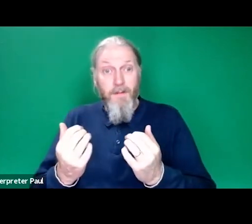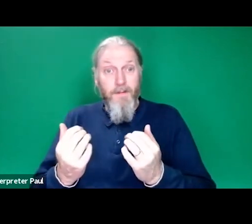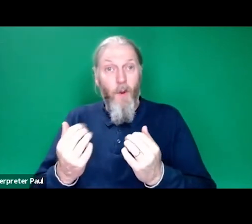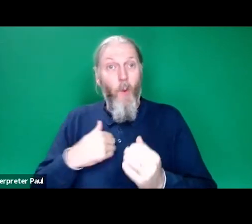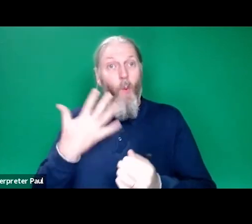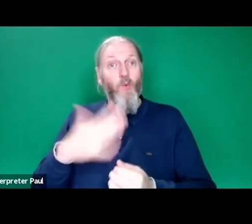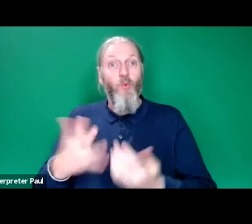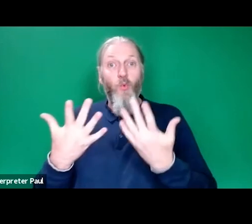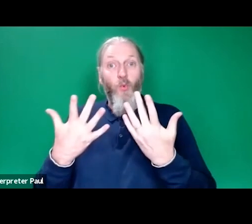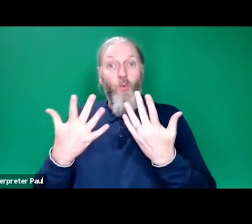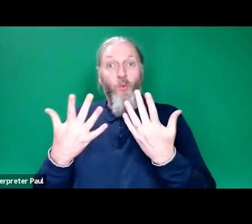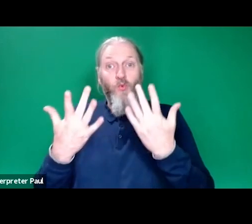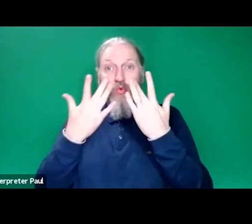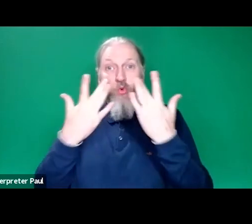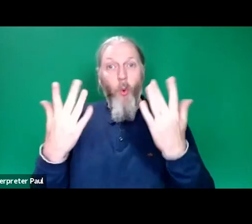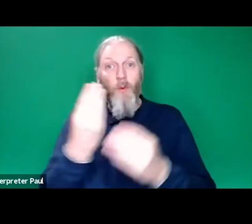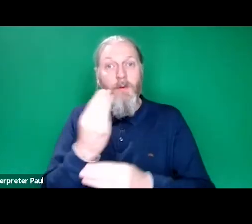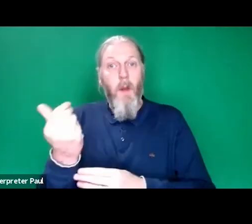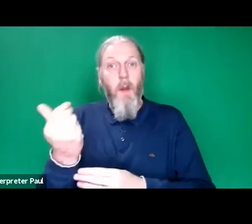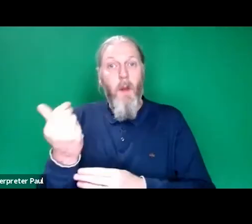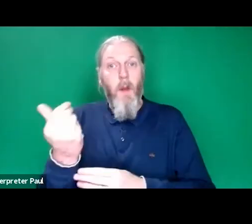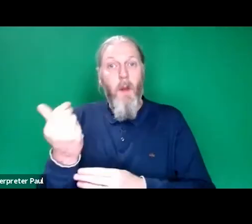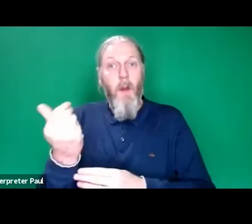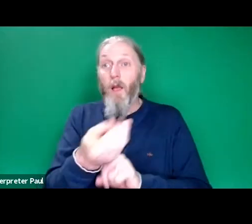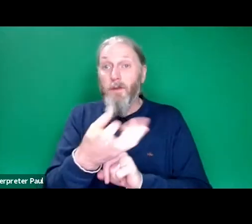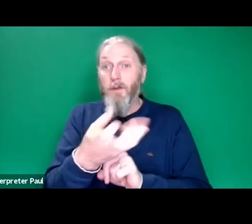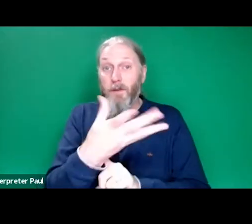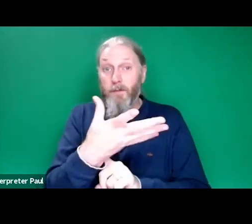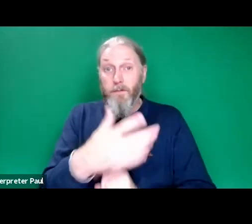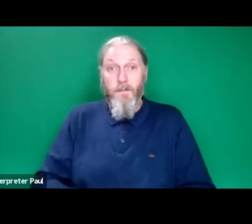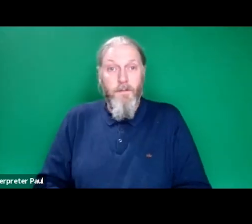sharing some slides.